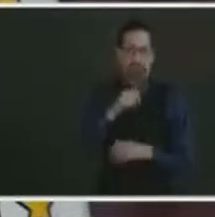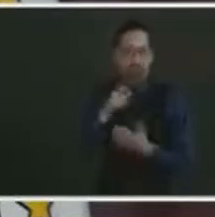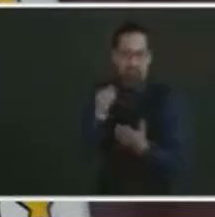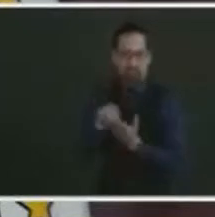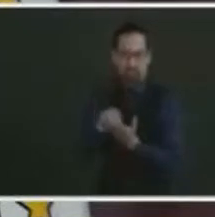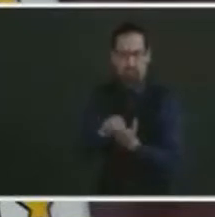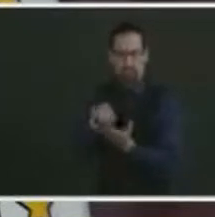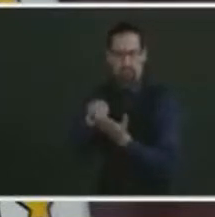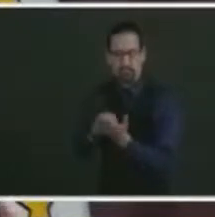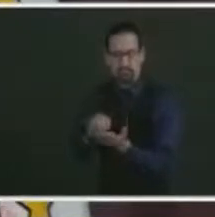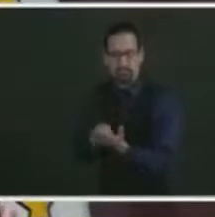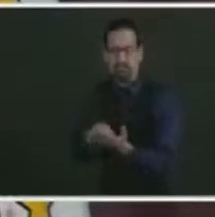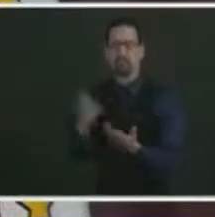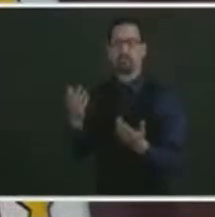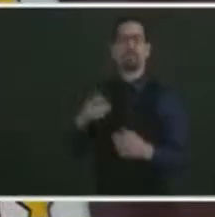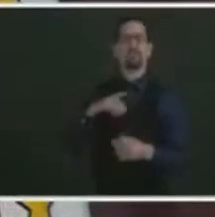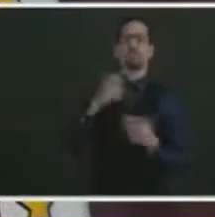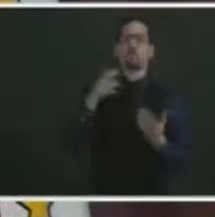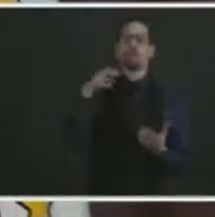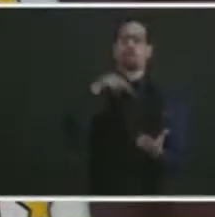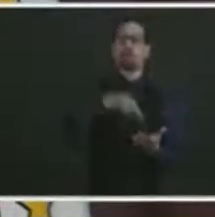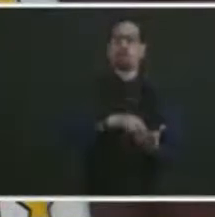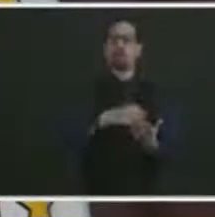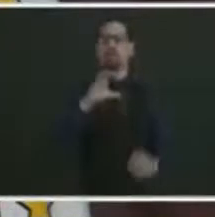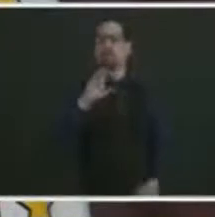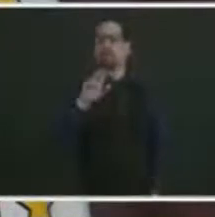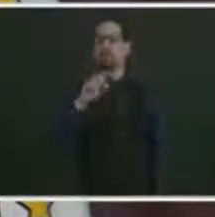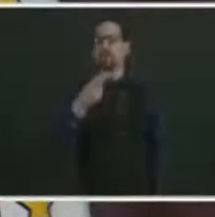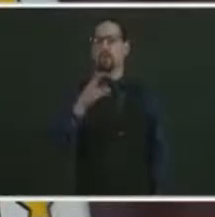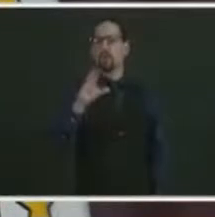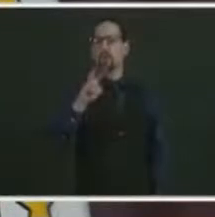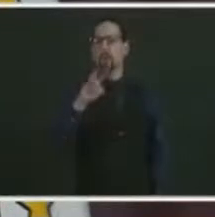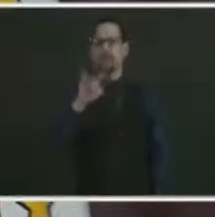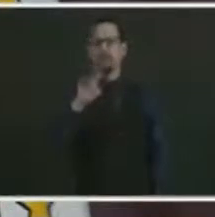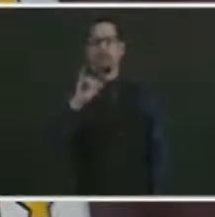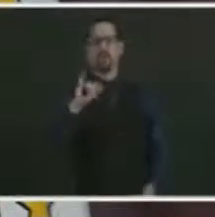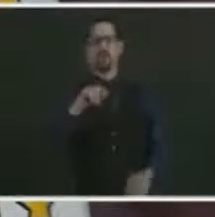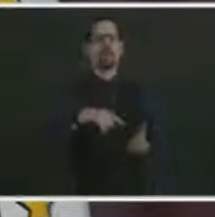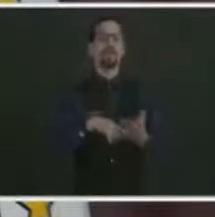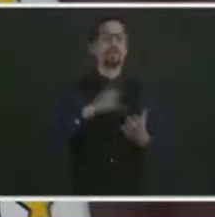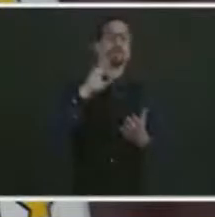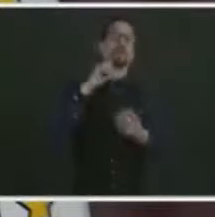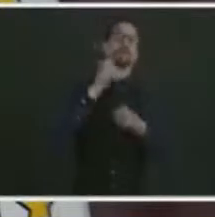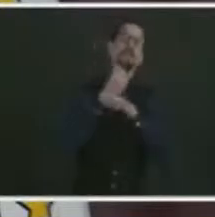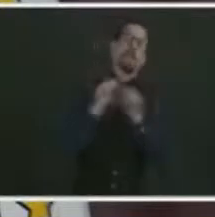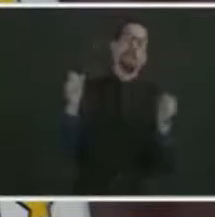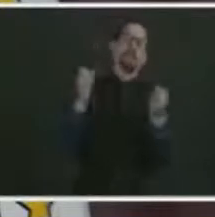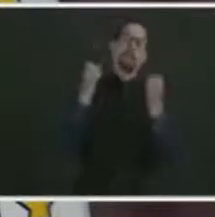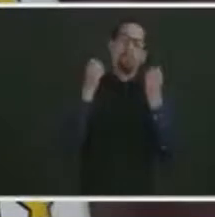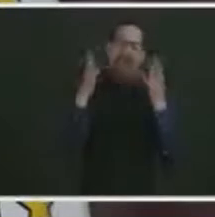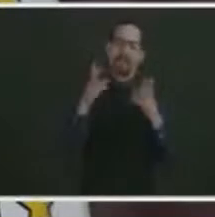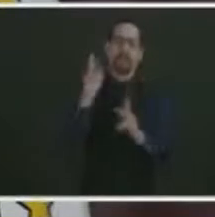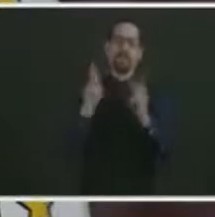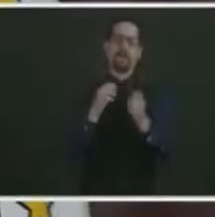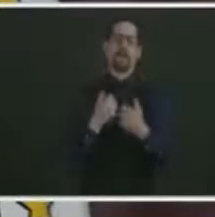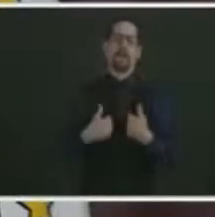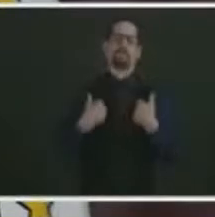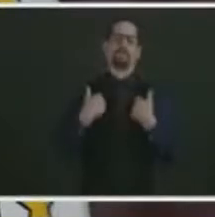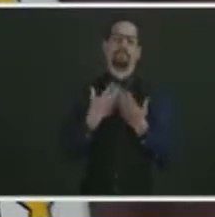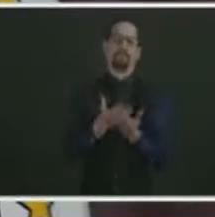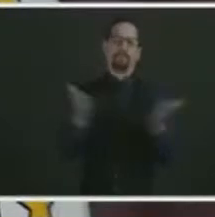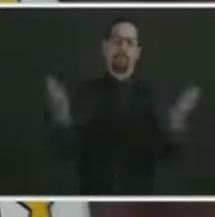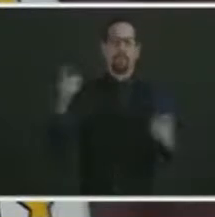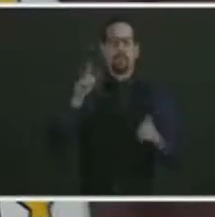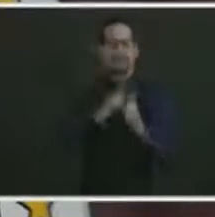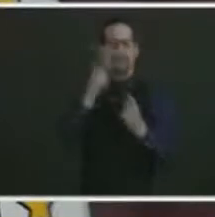Crush COVID RI app. I promise you this is going to save lives. I promise you this will save lives, particularly as we go through